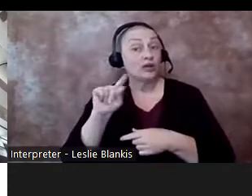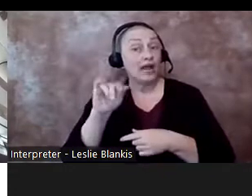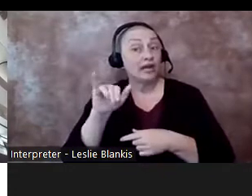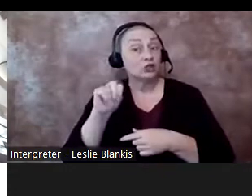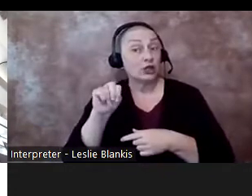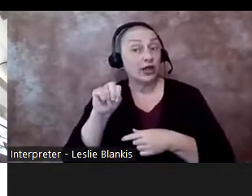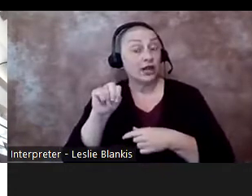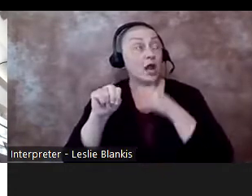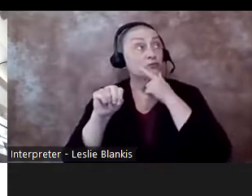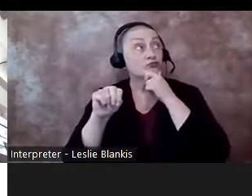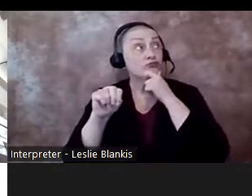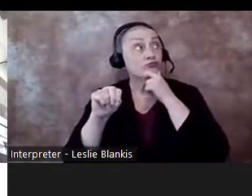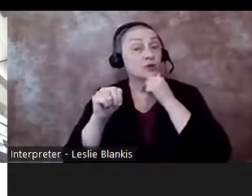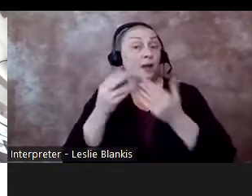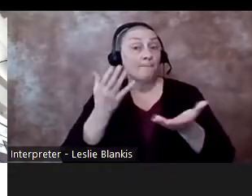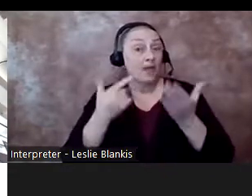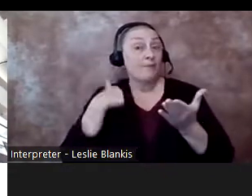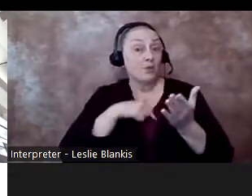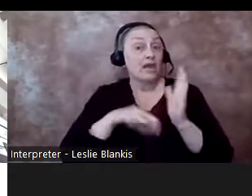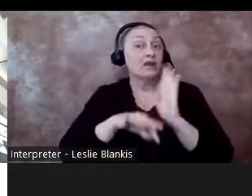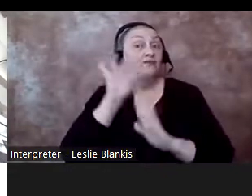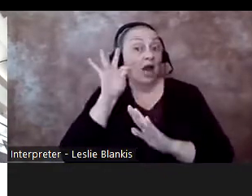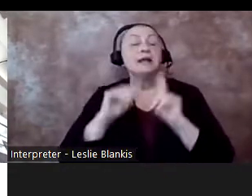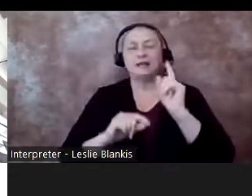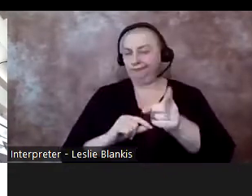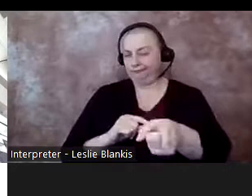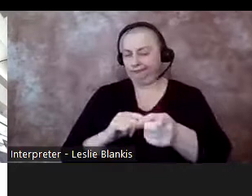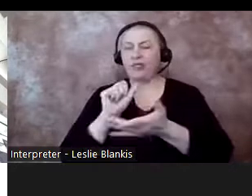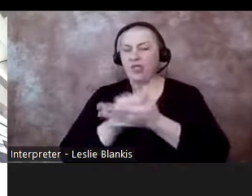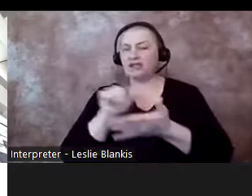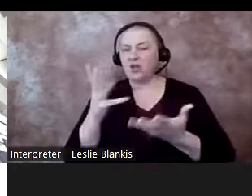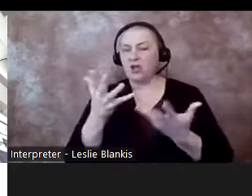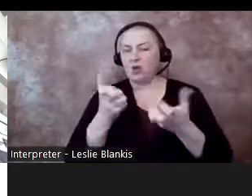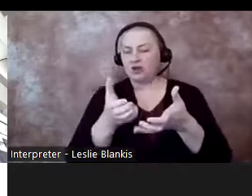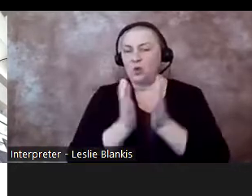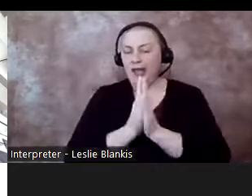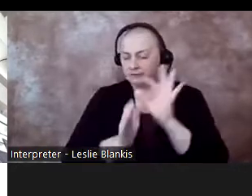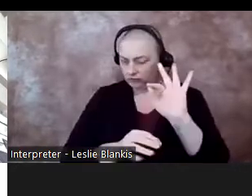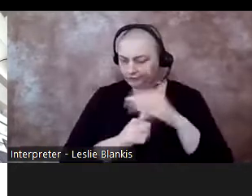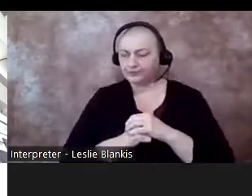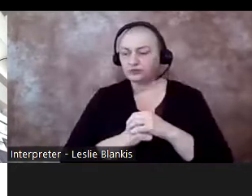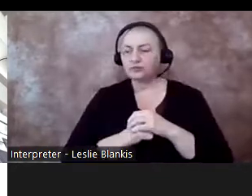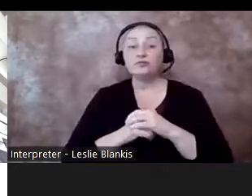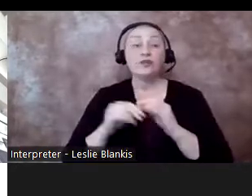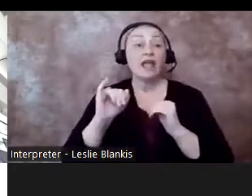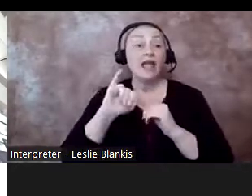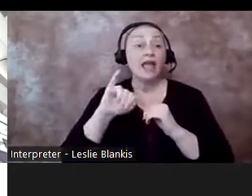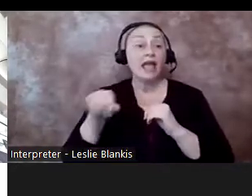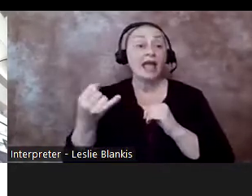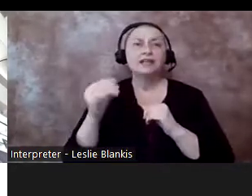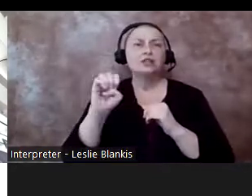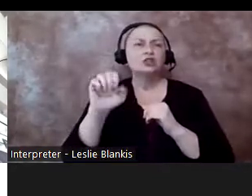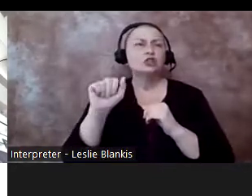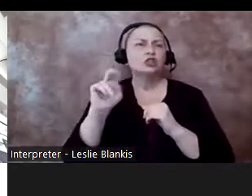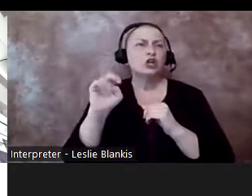be able to find a way in there. So that's all I wanted to ask about that. Yeah, and Jeanette,